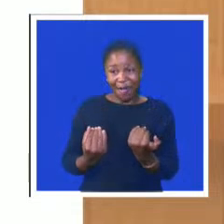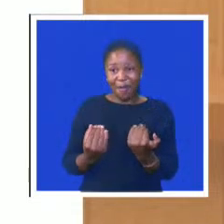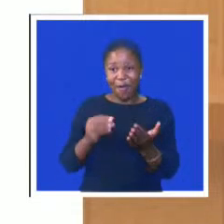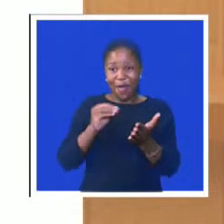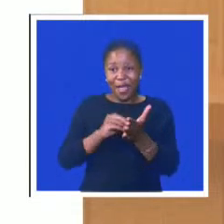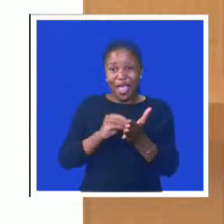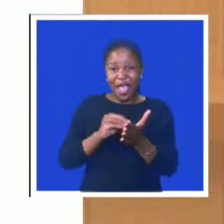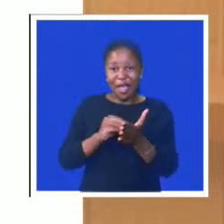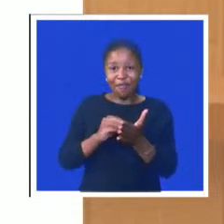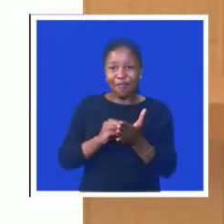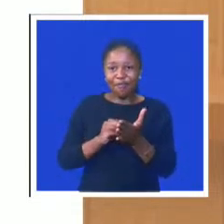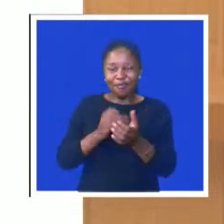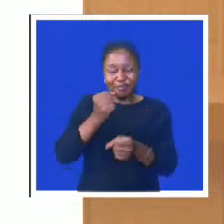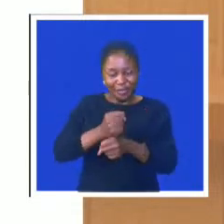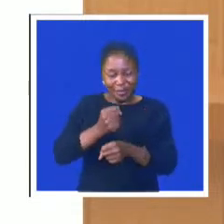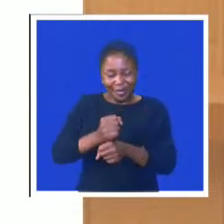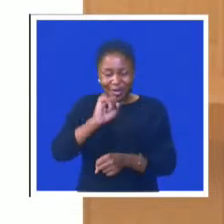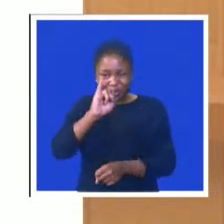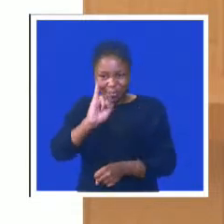Exercise 1.